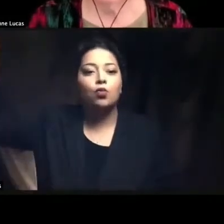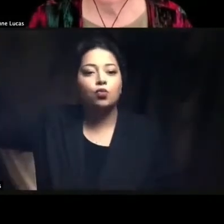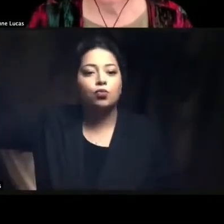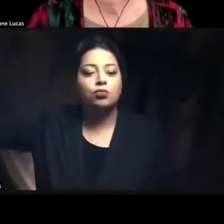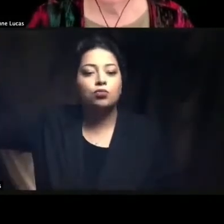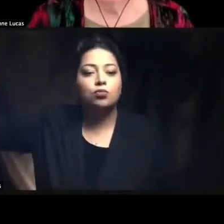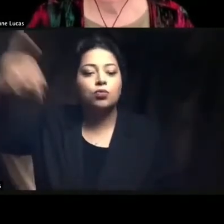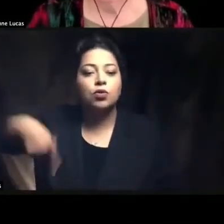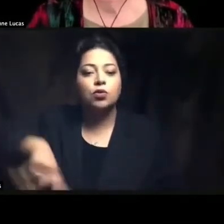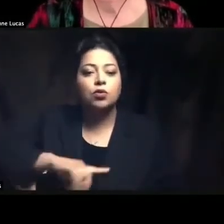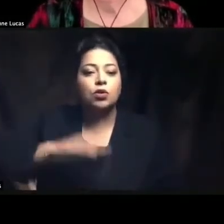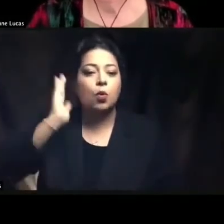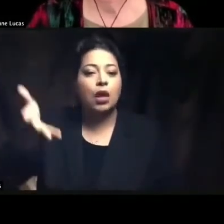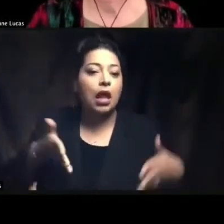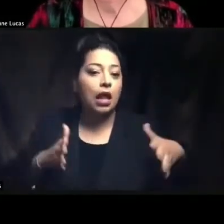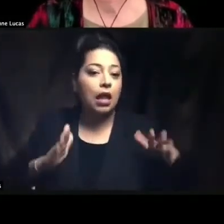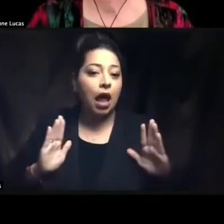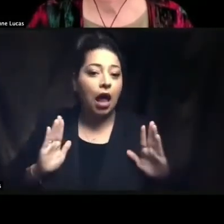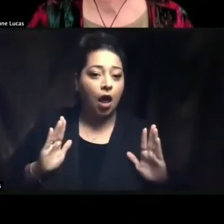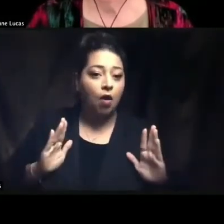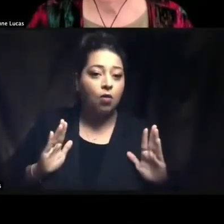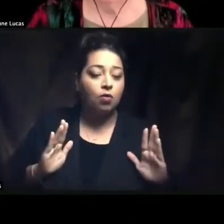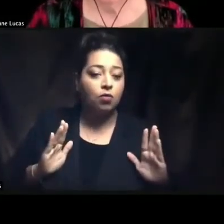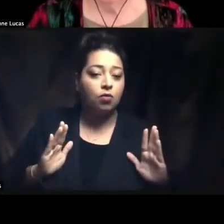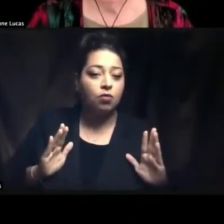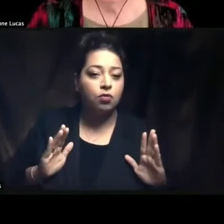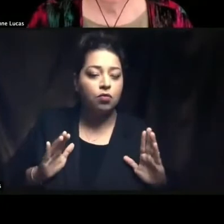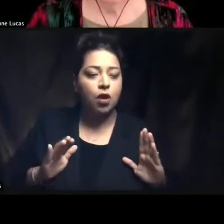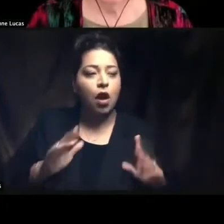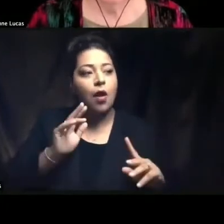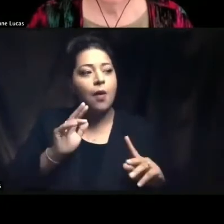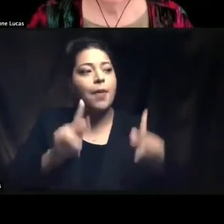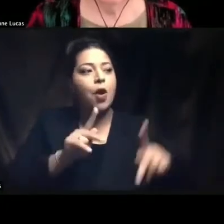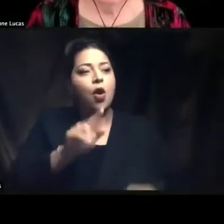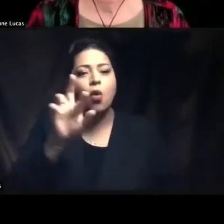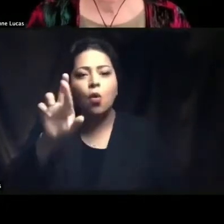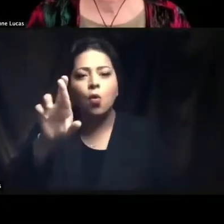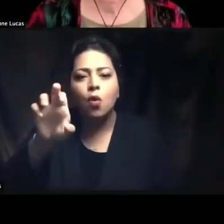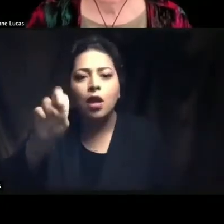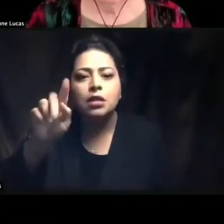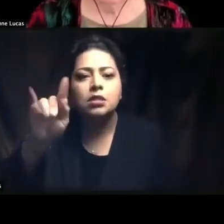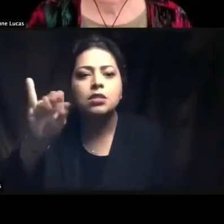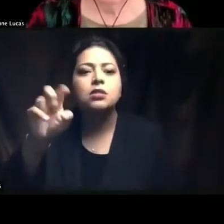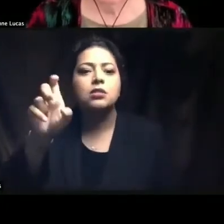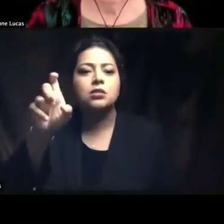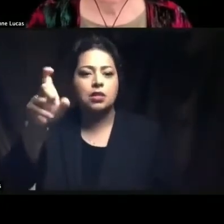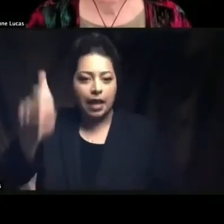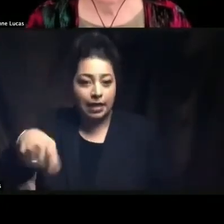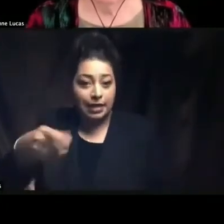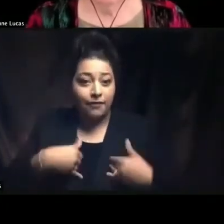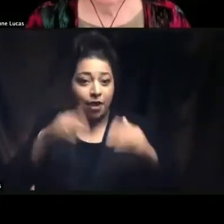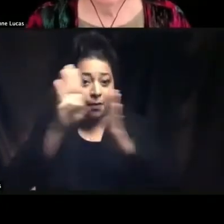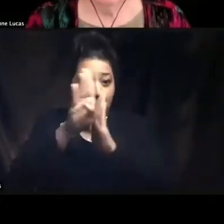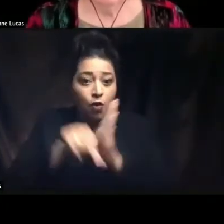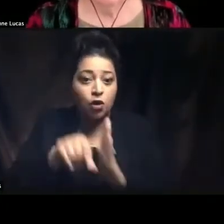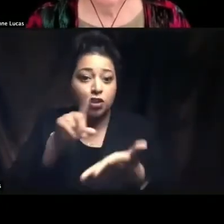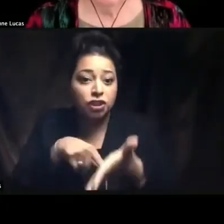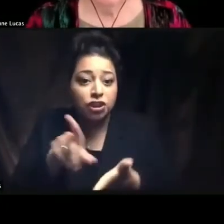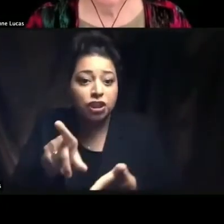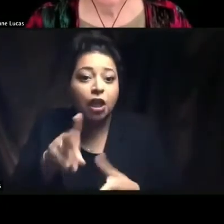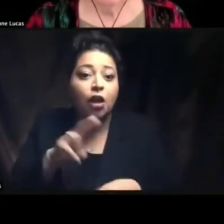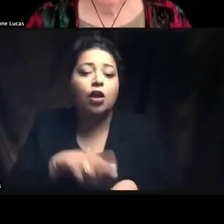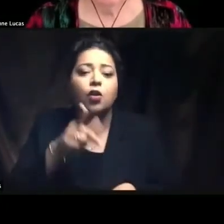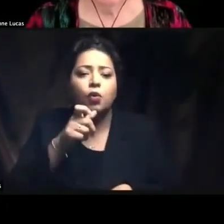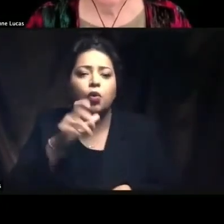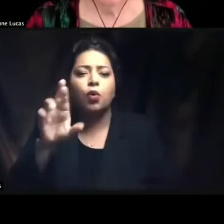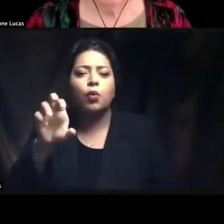going to allow, ask those people who are doing renting, that they're going to have background checks on the people who they rent to. And